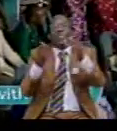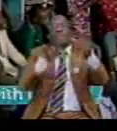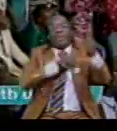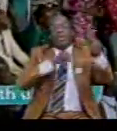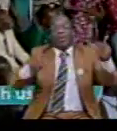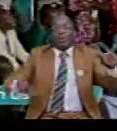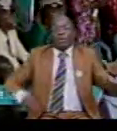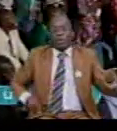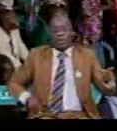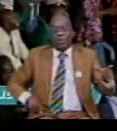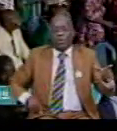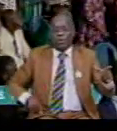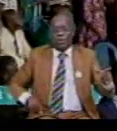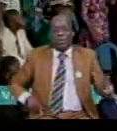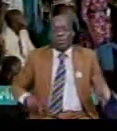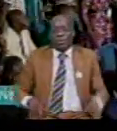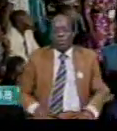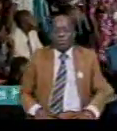Lord.